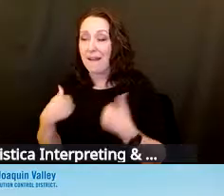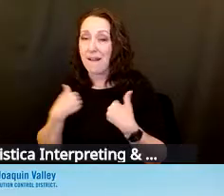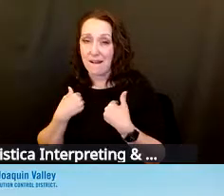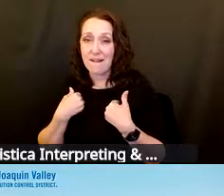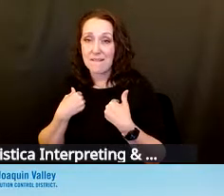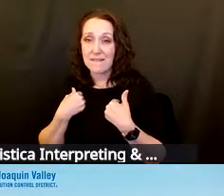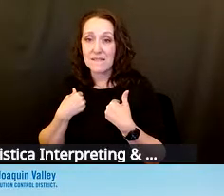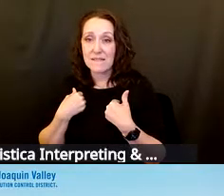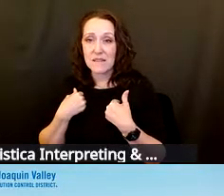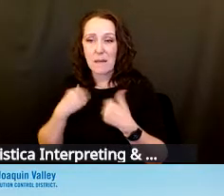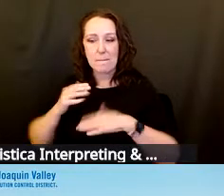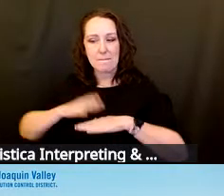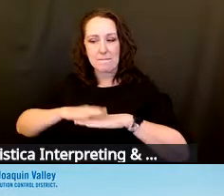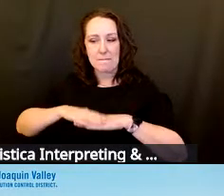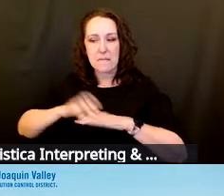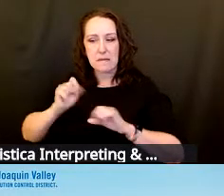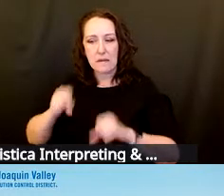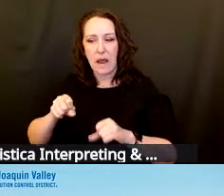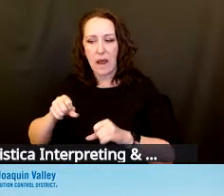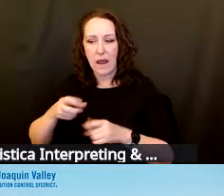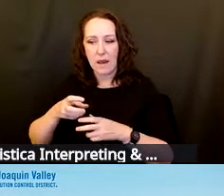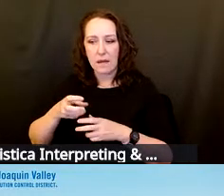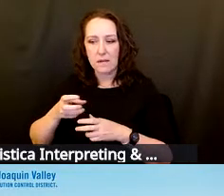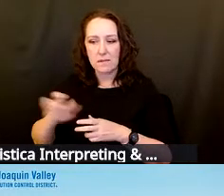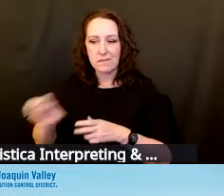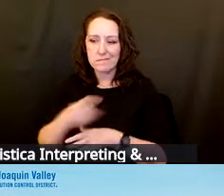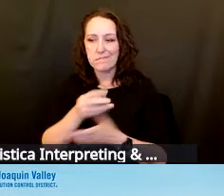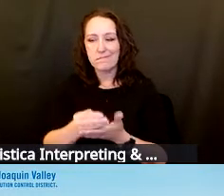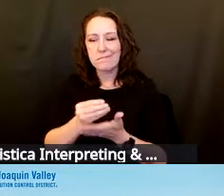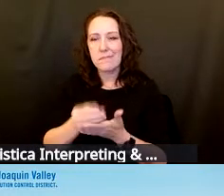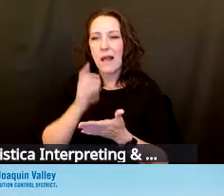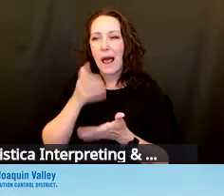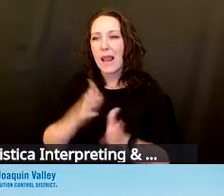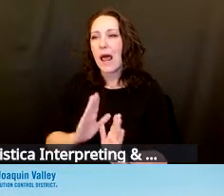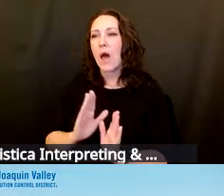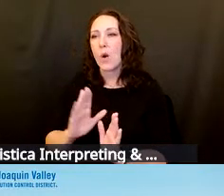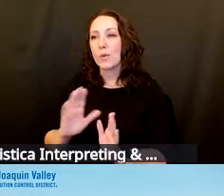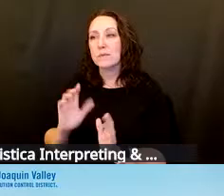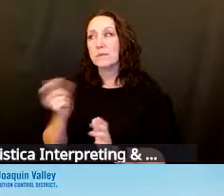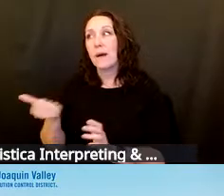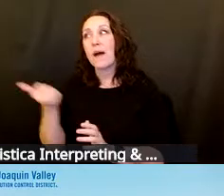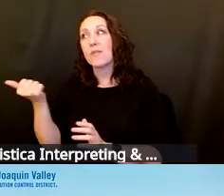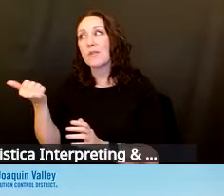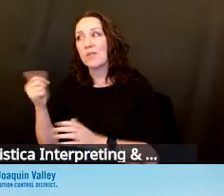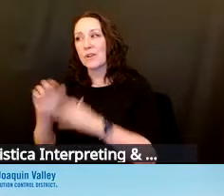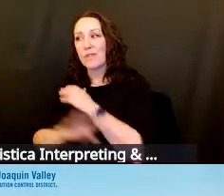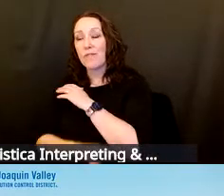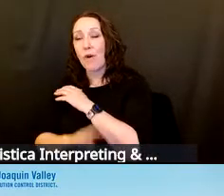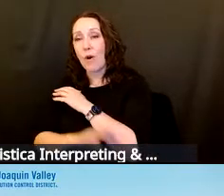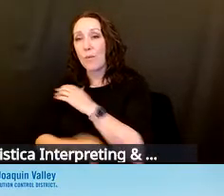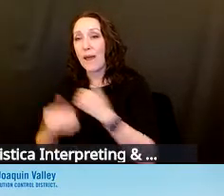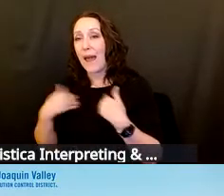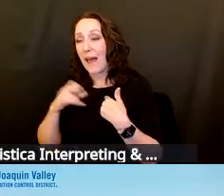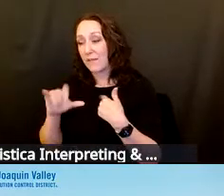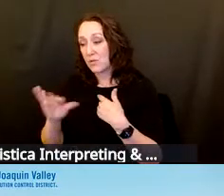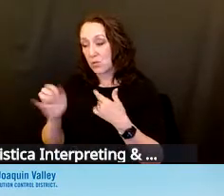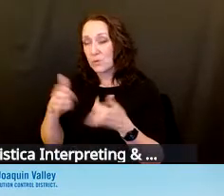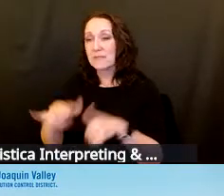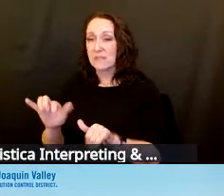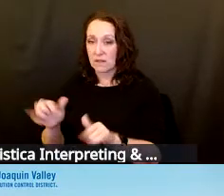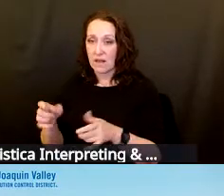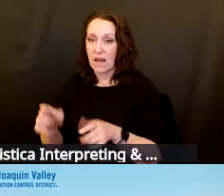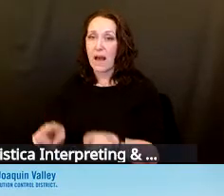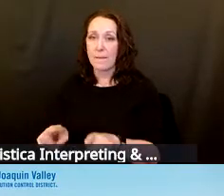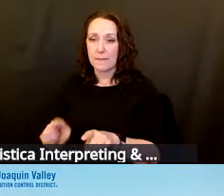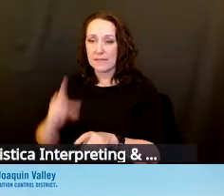at the very least right now, this reallocation will allow us to do something else in the fall. And we still have the June event happening during the